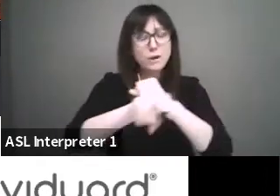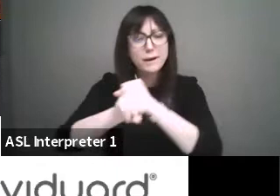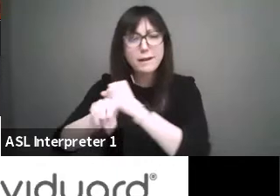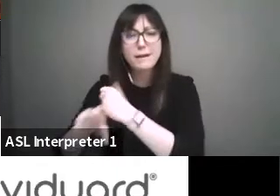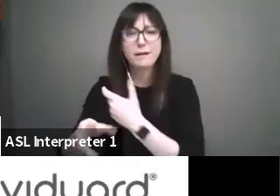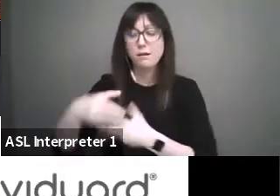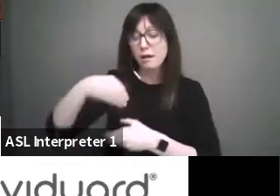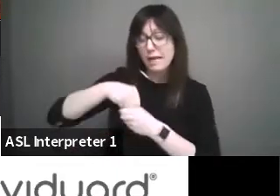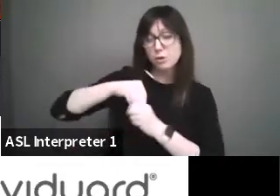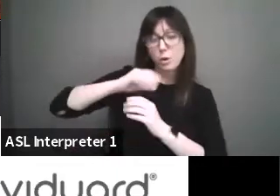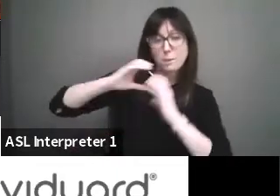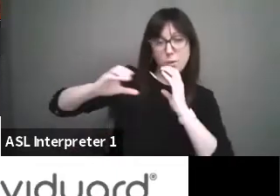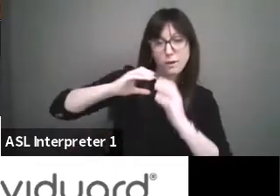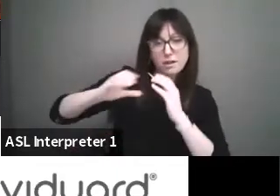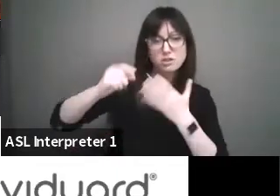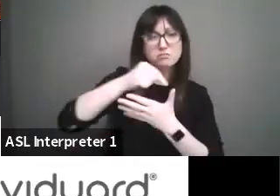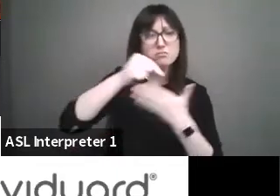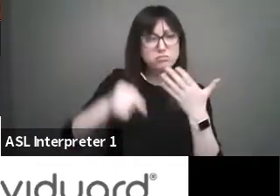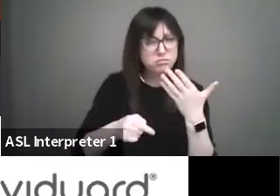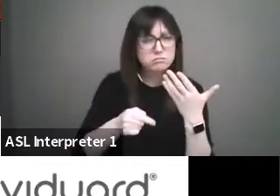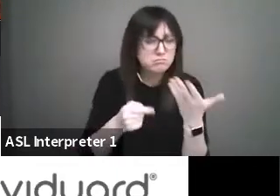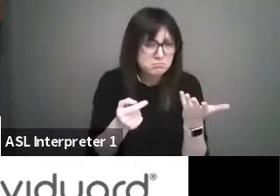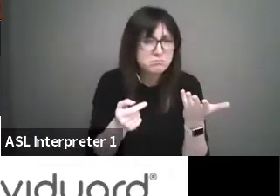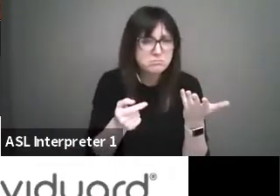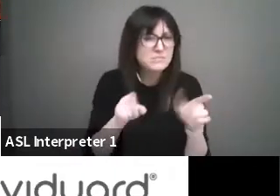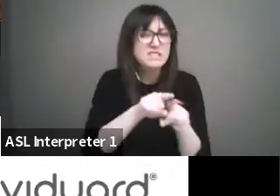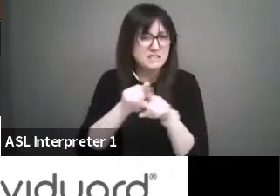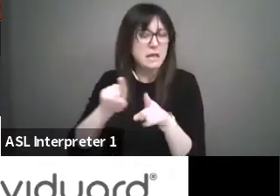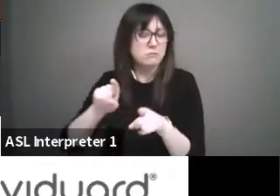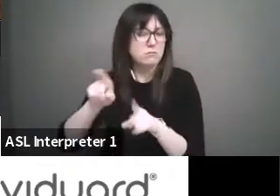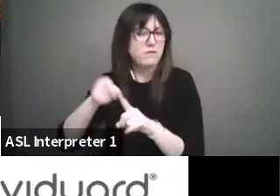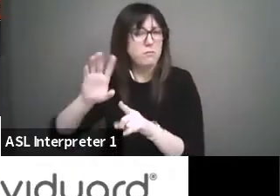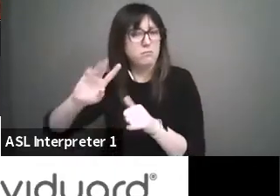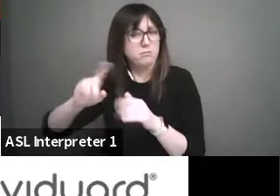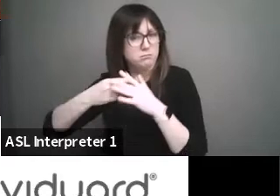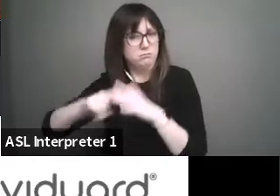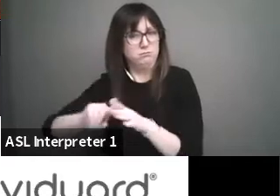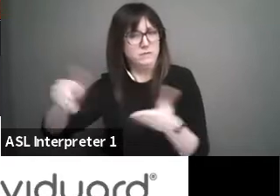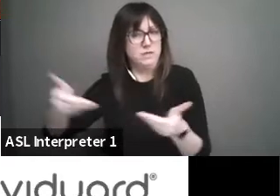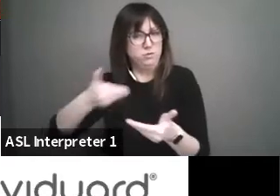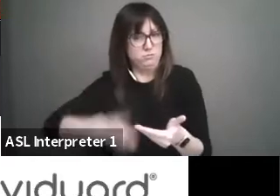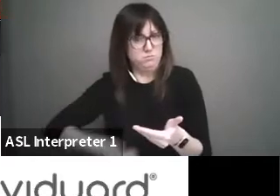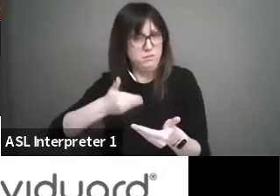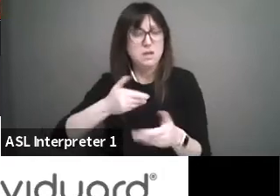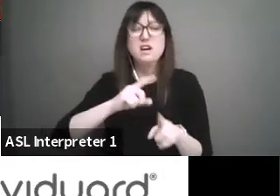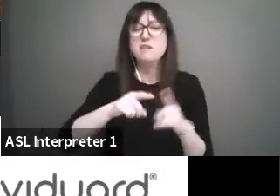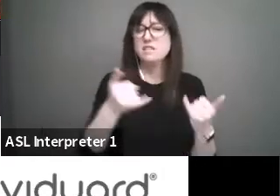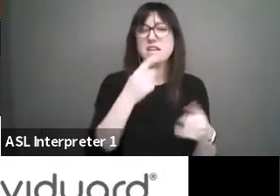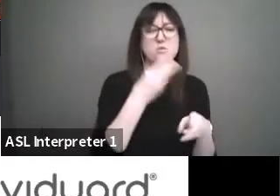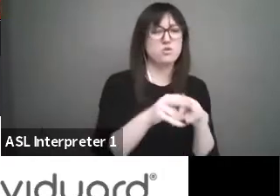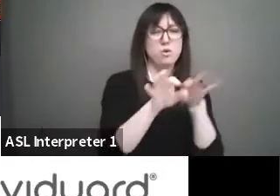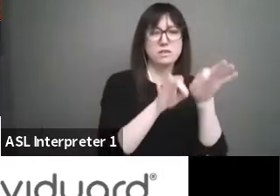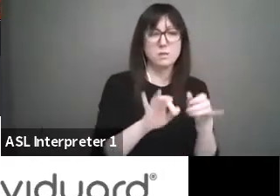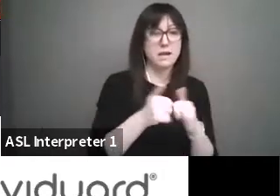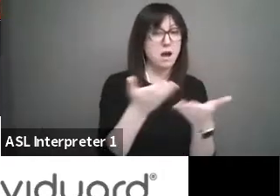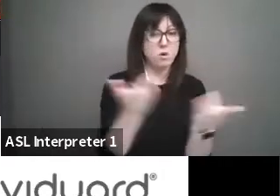internal communication initiatives, just like when I was introduced. But today's session, we're going to just do a quick overview of how everybody